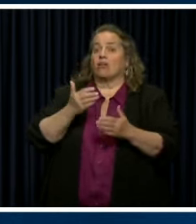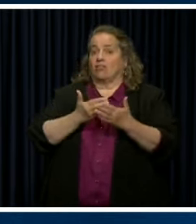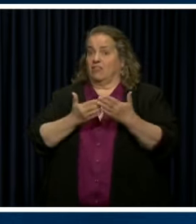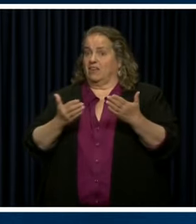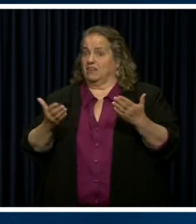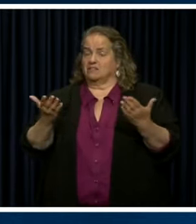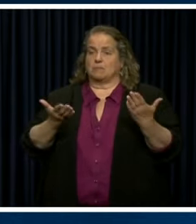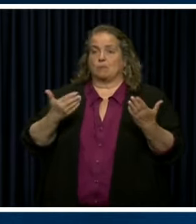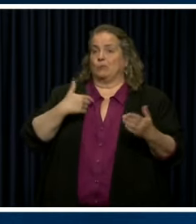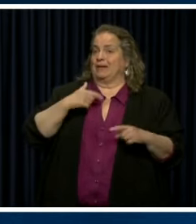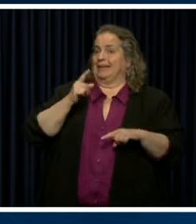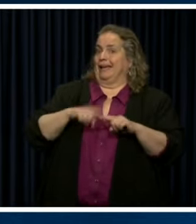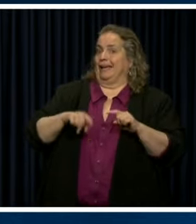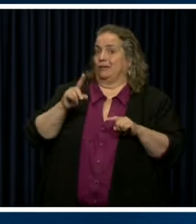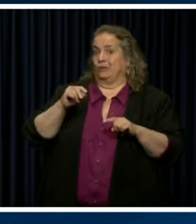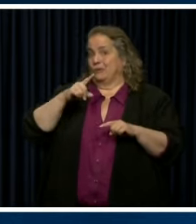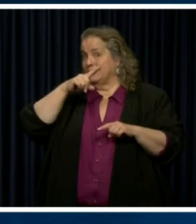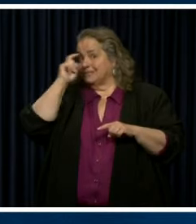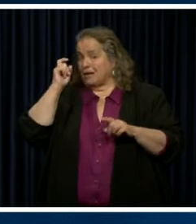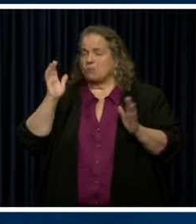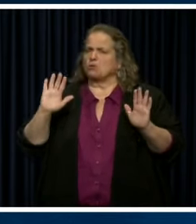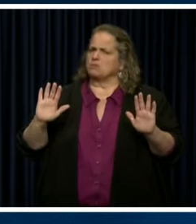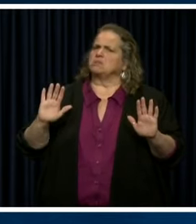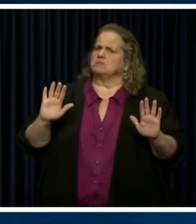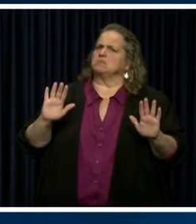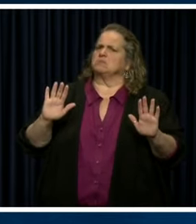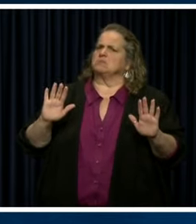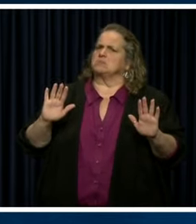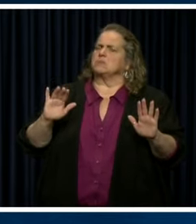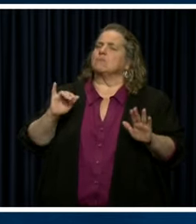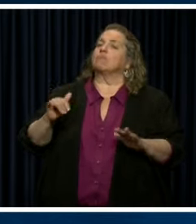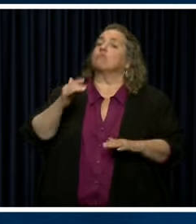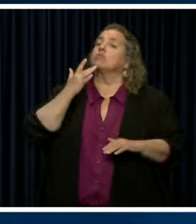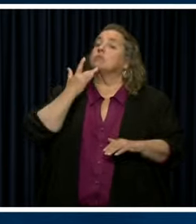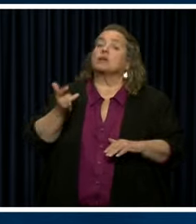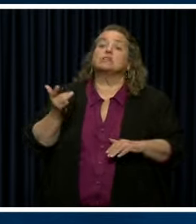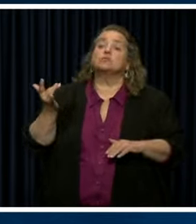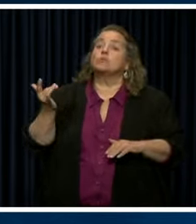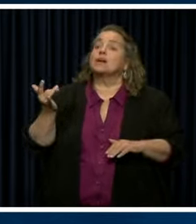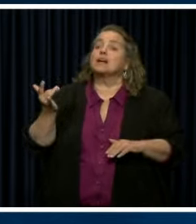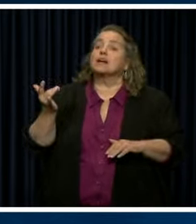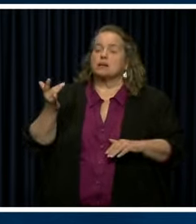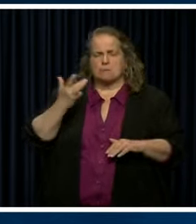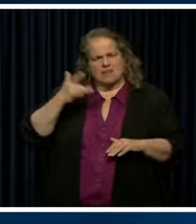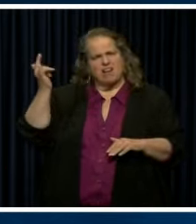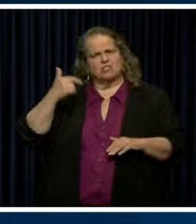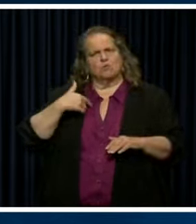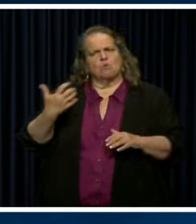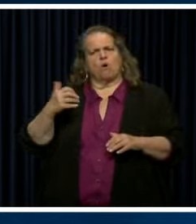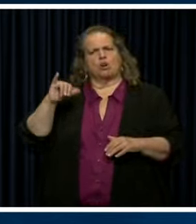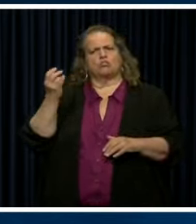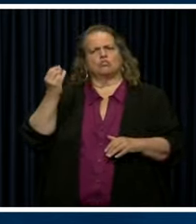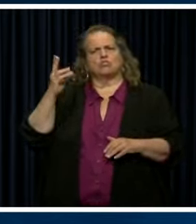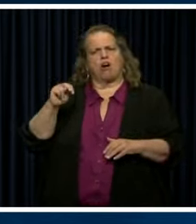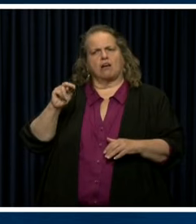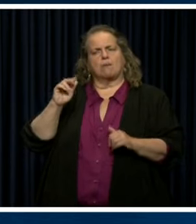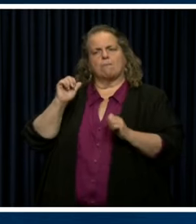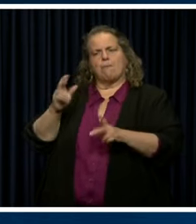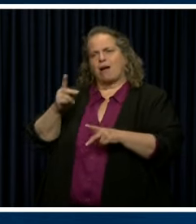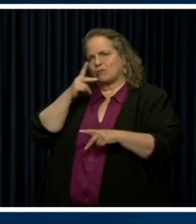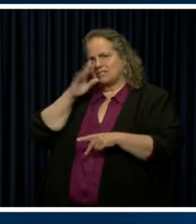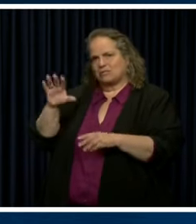not going to be able to do in the short term, but that's because we want John to get back to seeing his students in